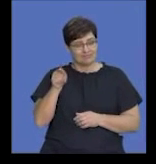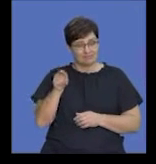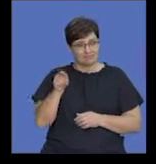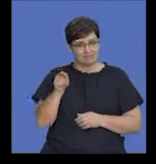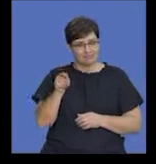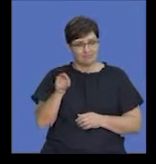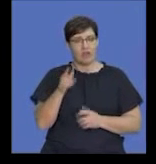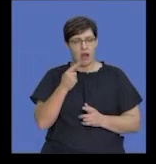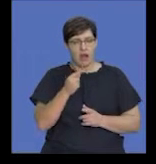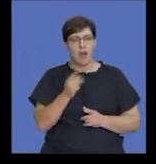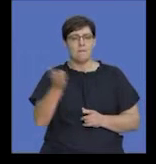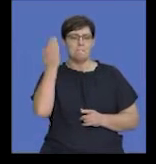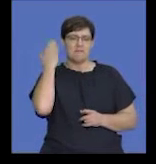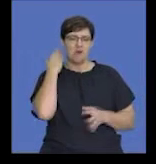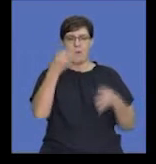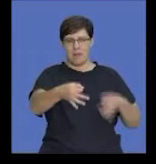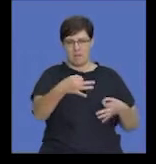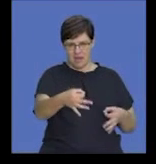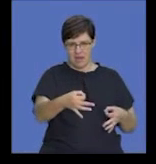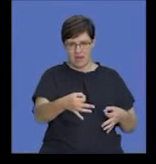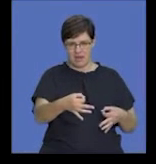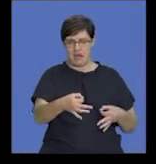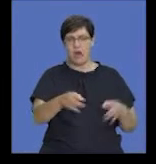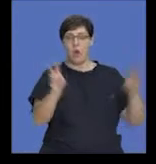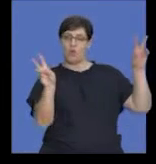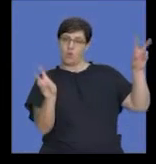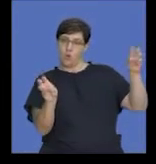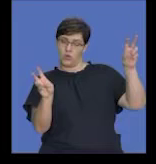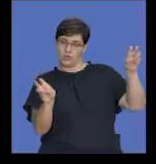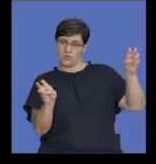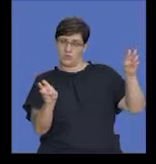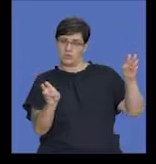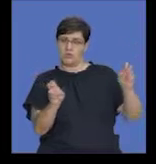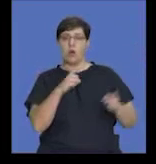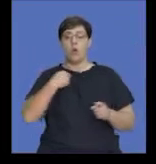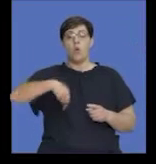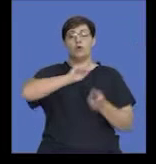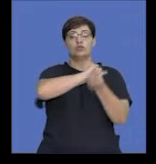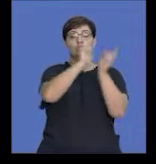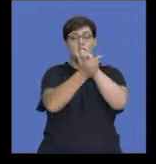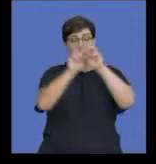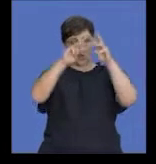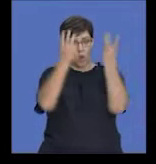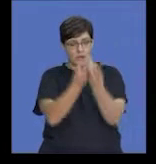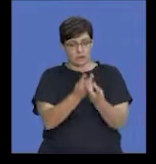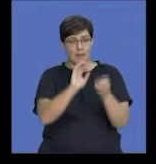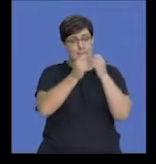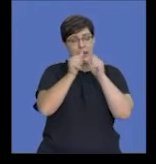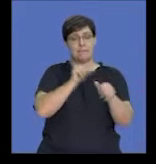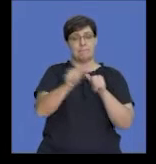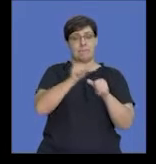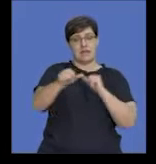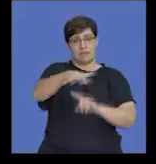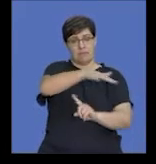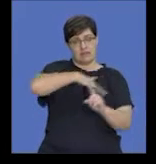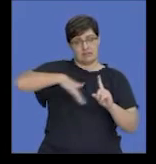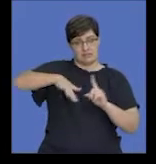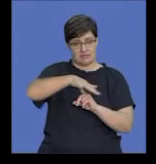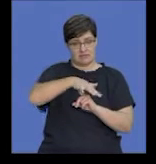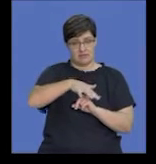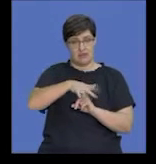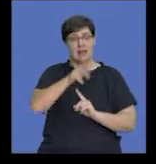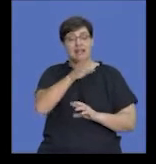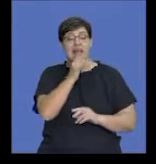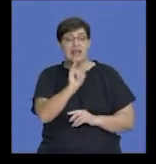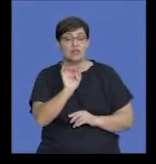So this is a question from one of the past year papers. It is a quotation. We can change the world and make it a better place.